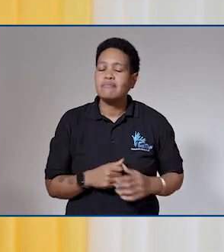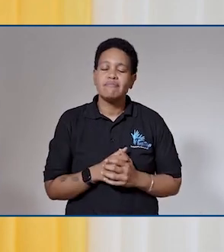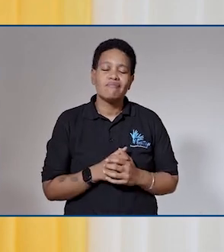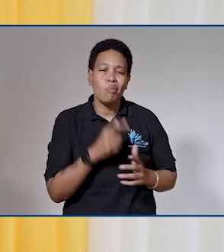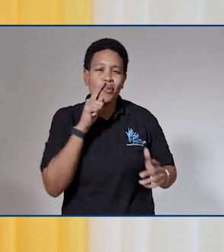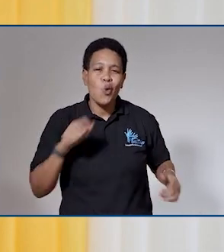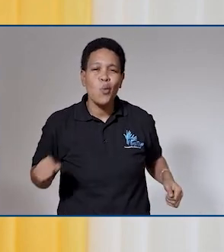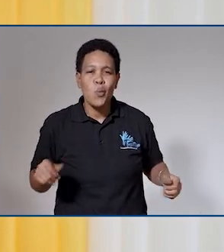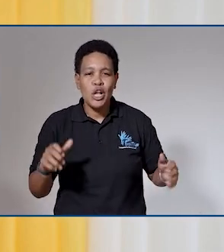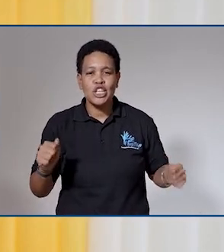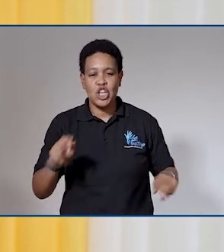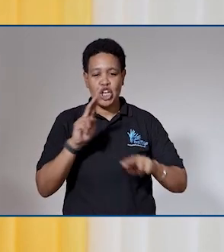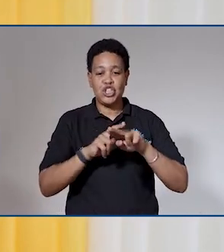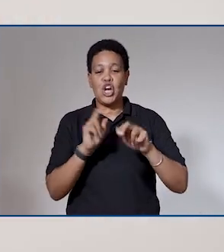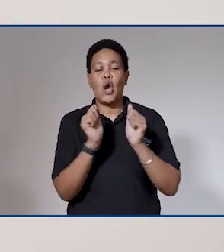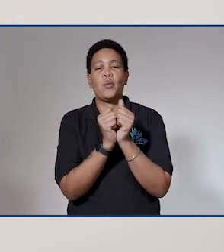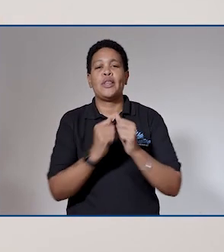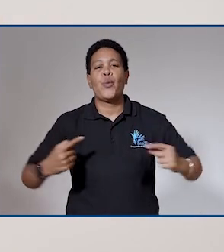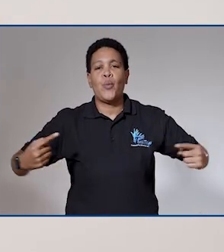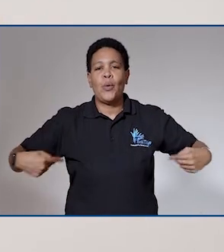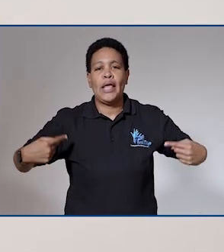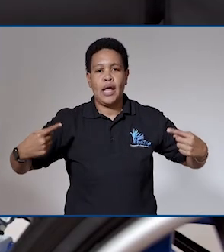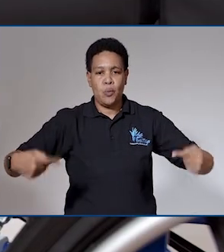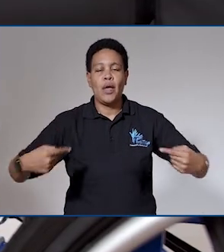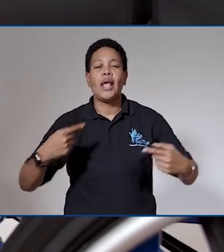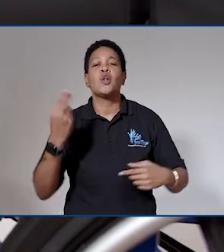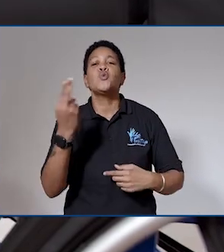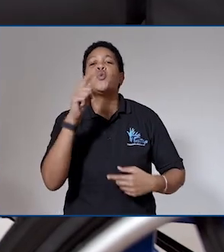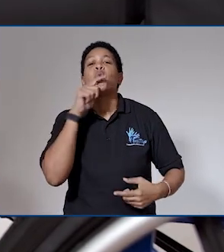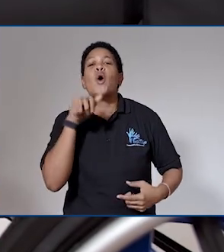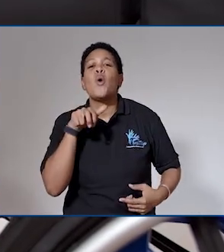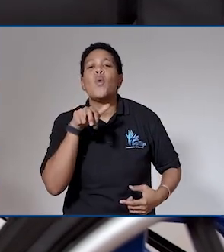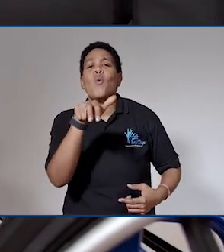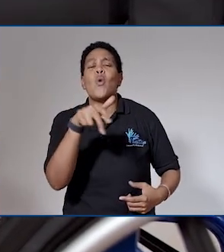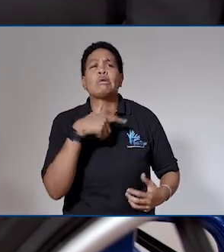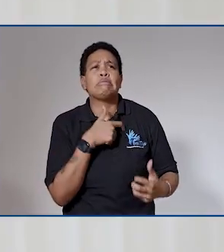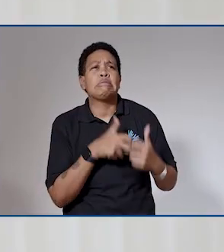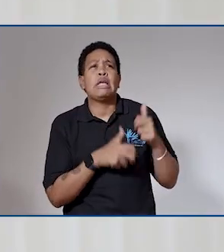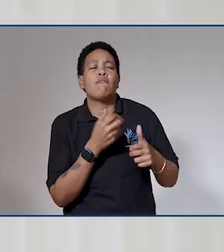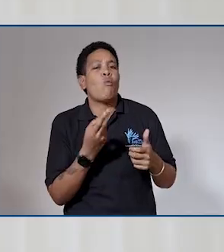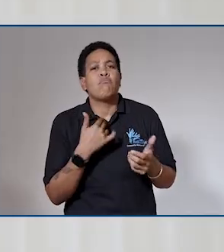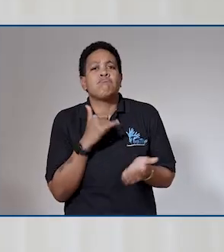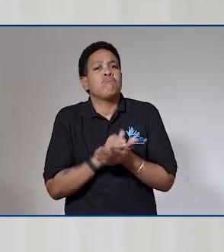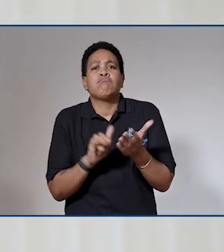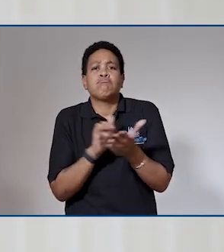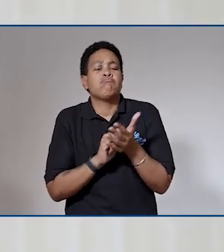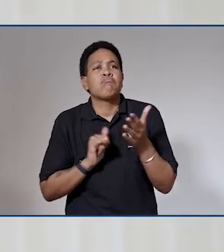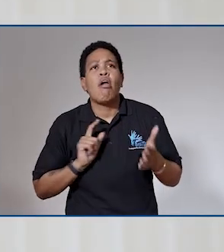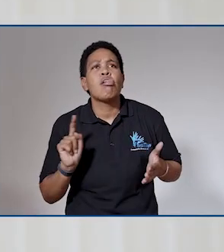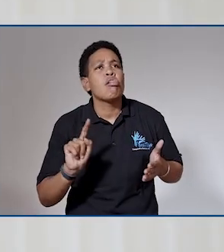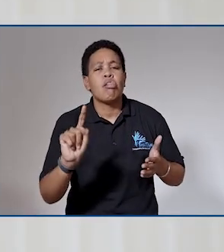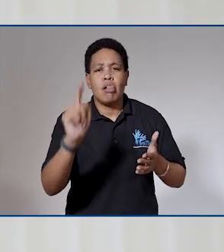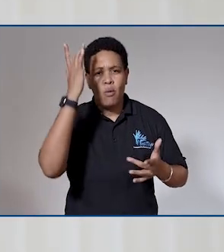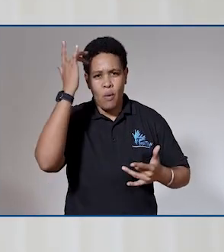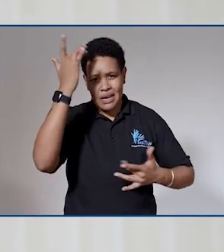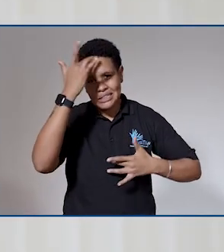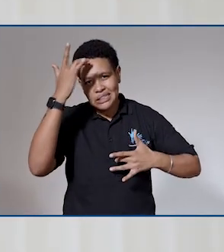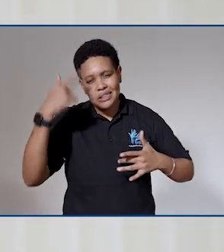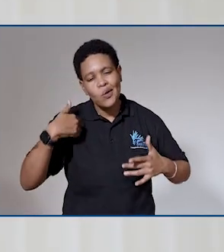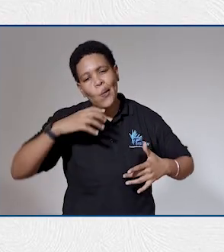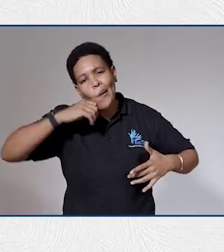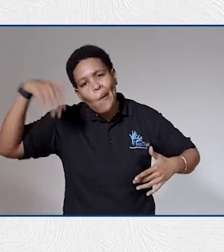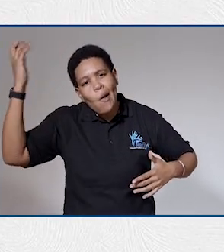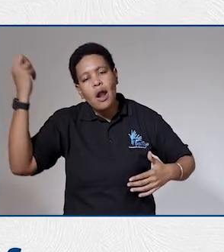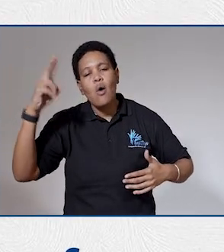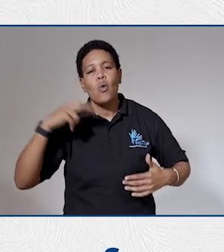with wheels used when walking is difficult or impossible due to illness, old age, or